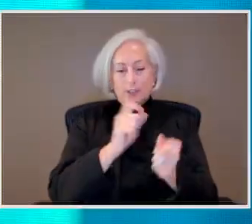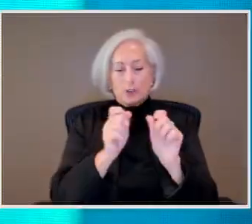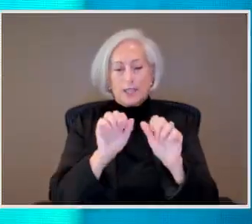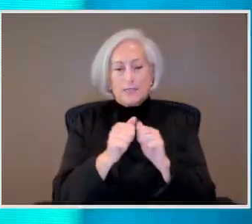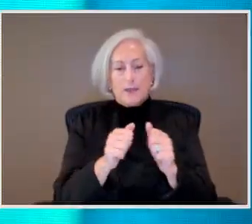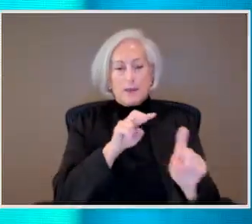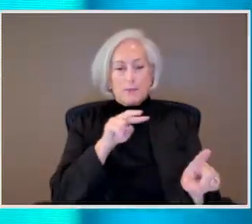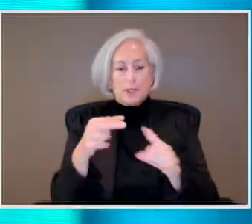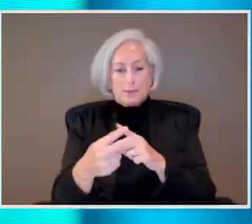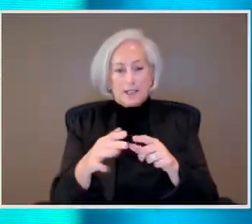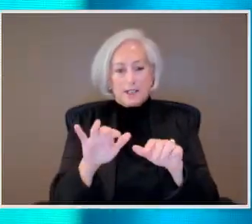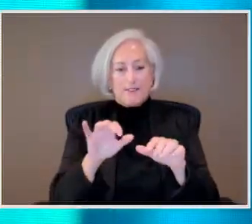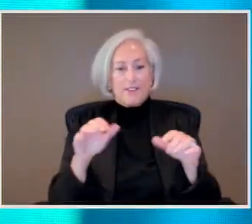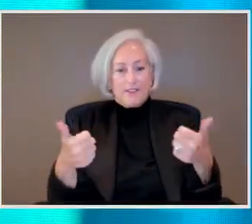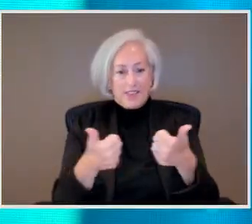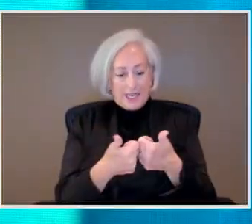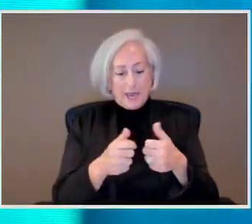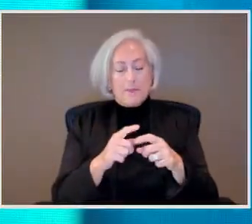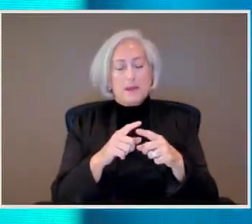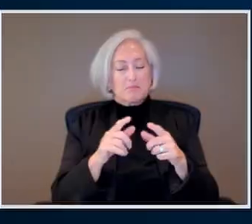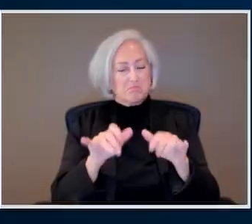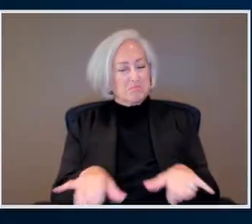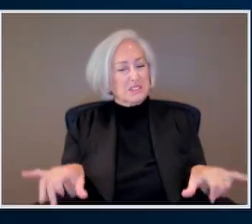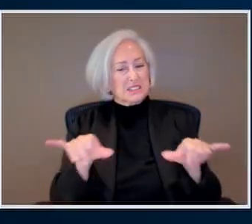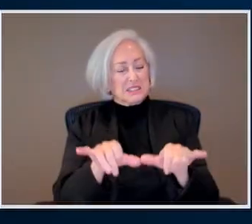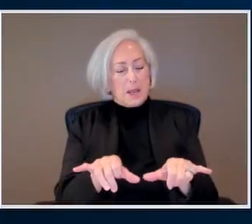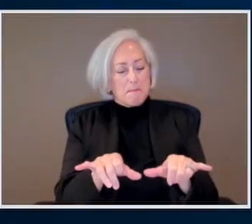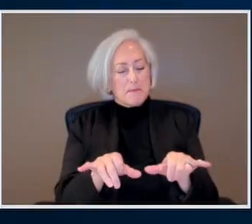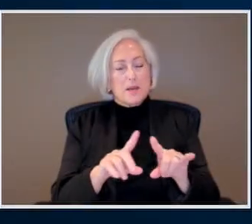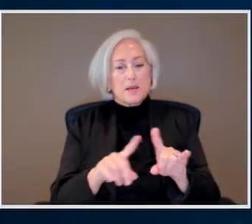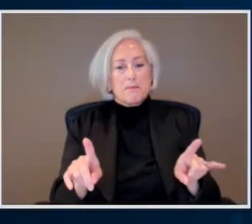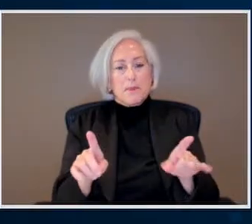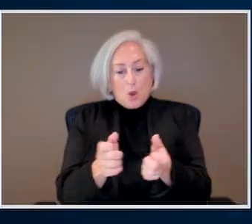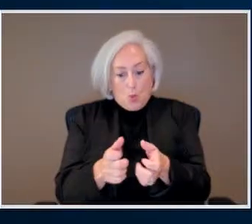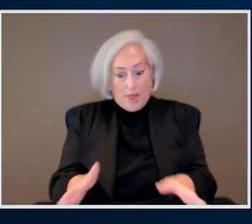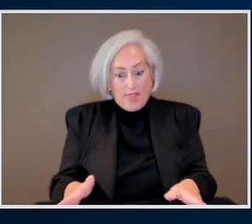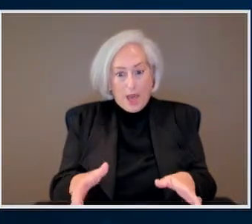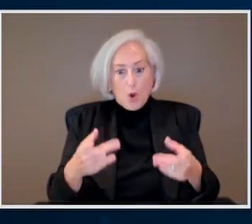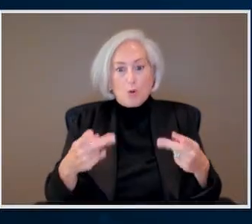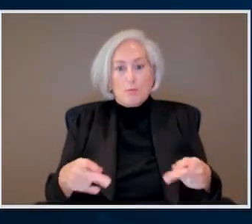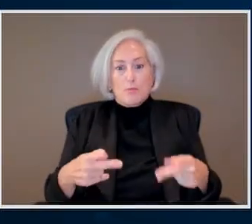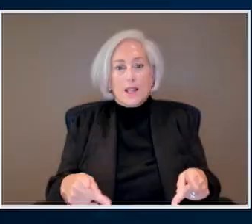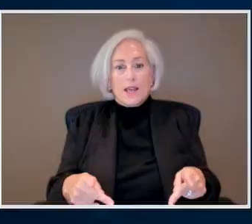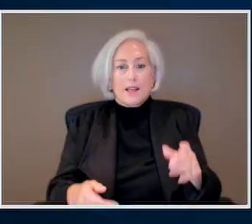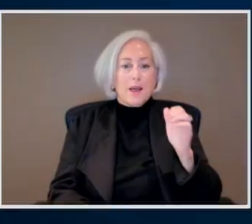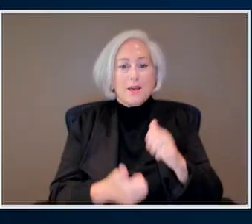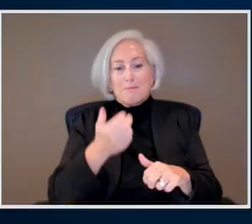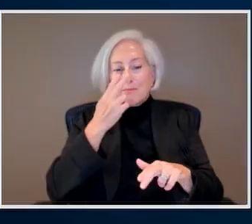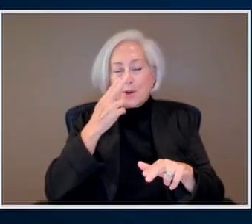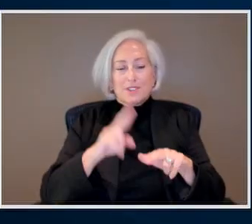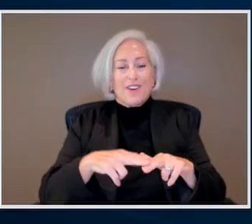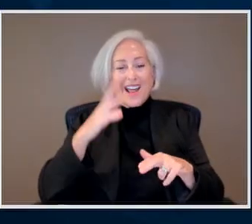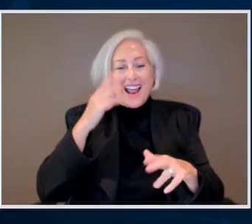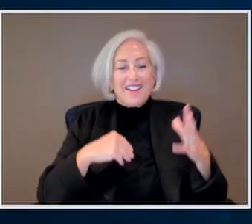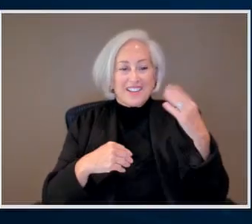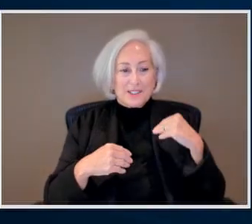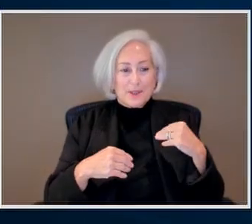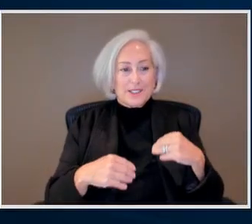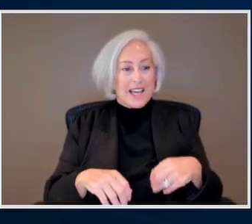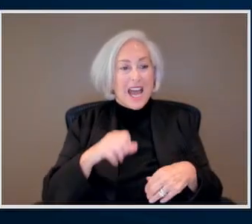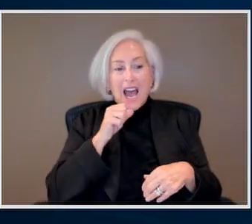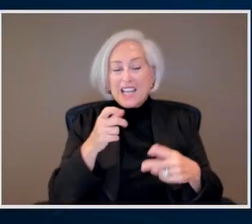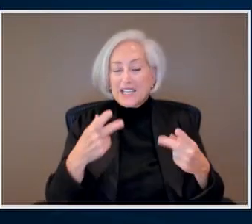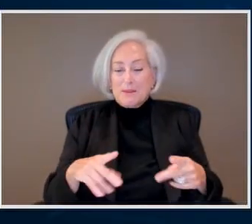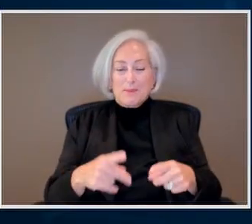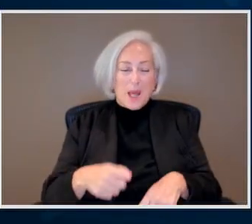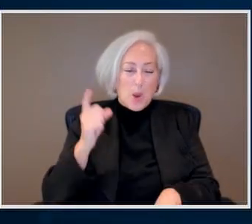very similarly, but this season, without playing, was by far the most fun I've ever had. I mean, I didn't play a single snap. We